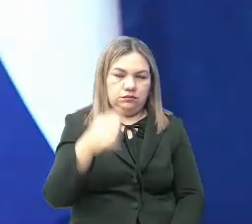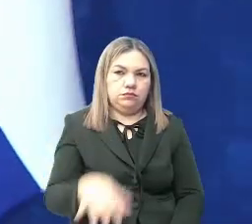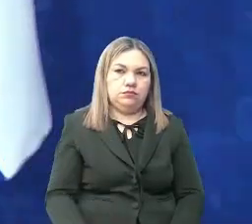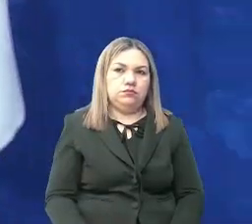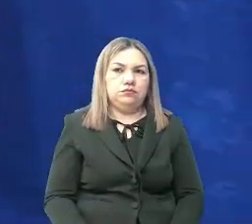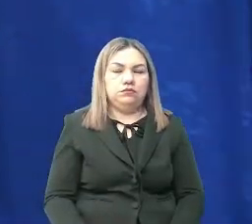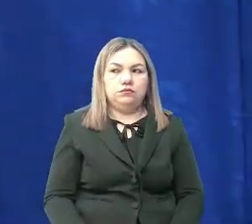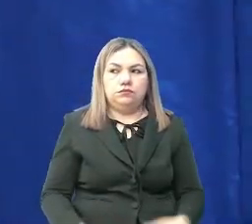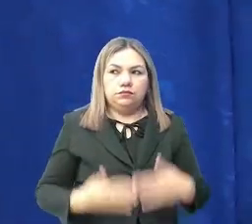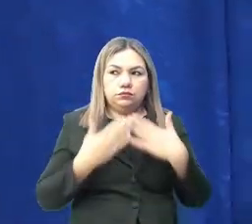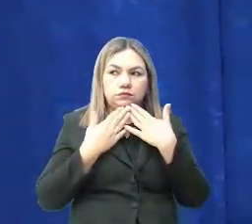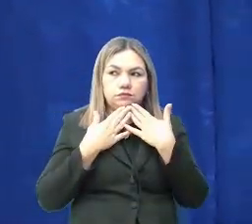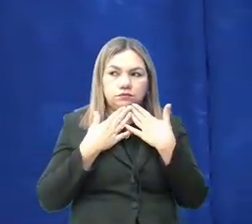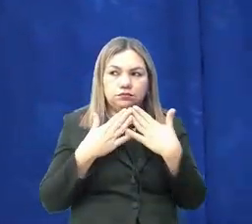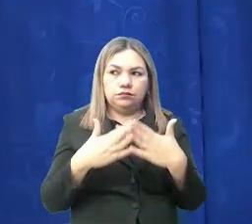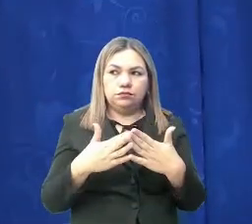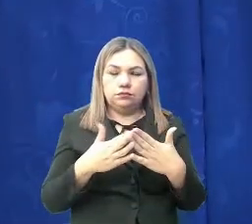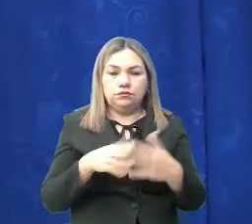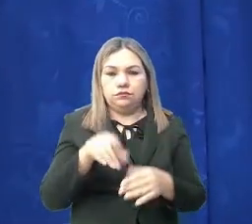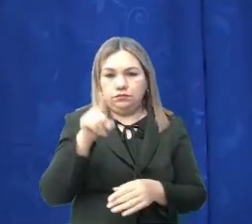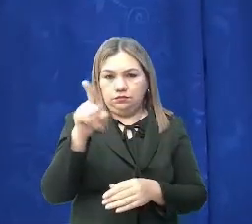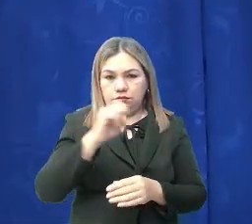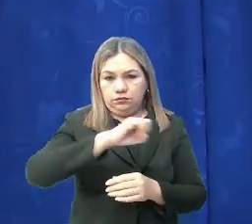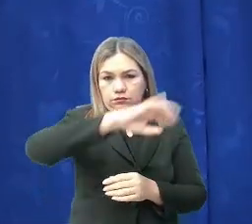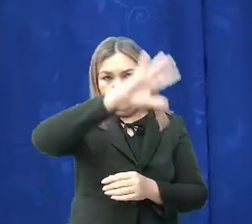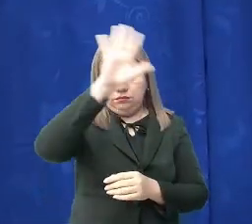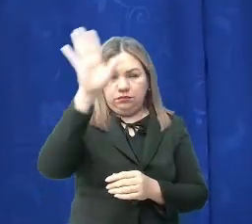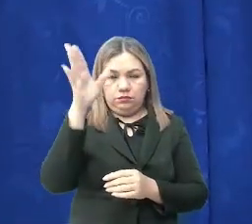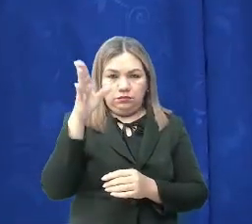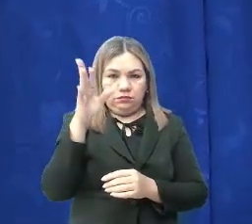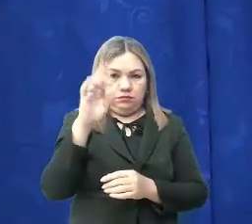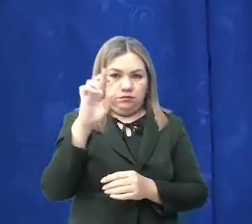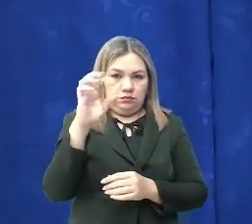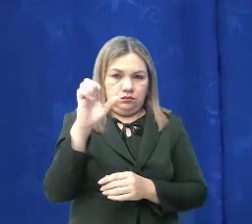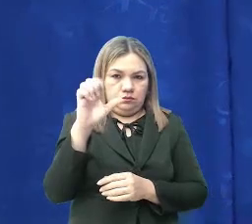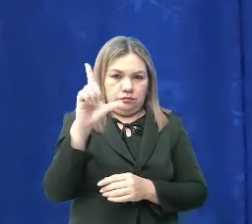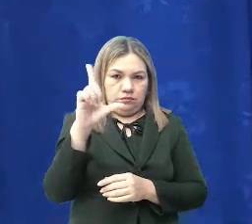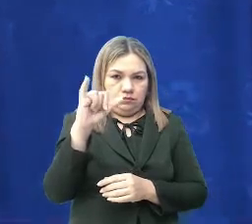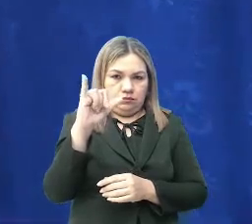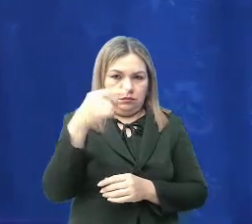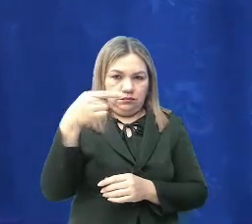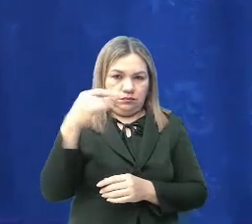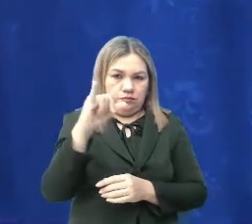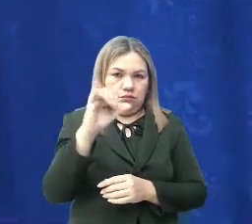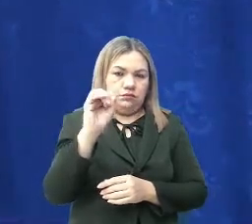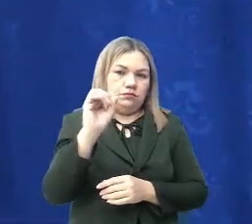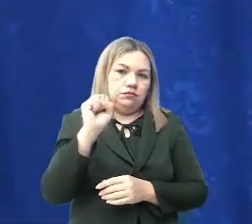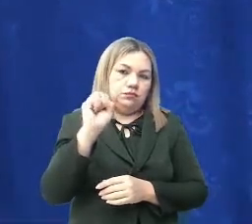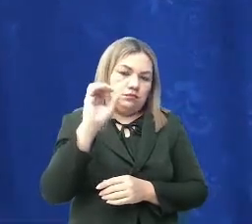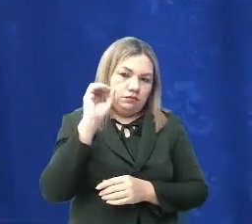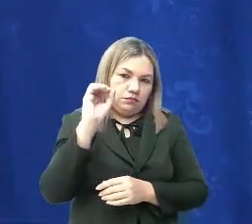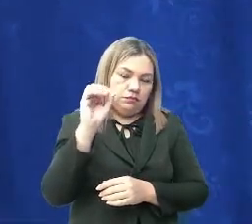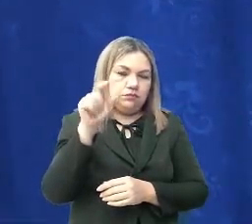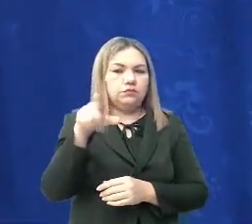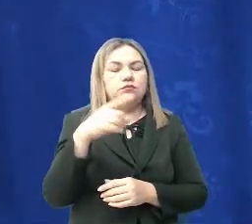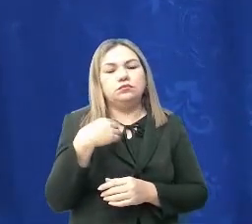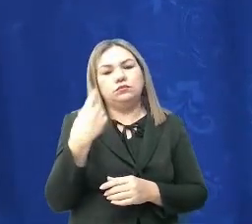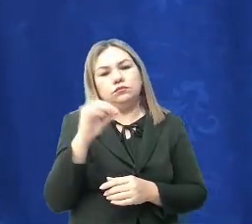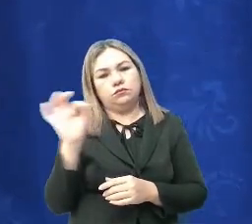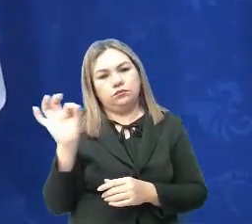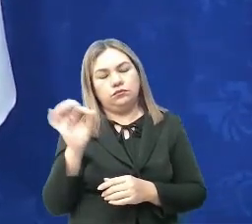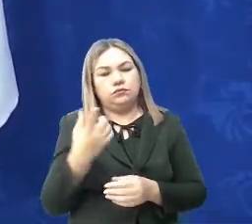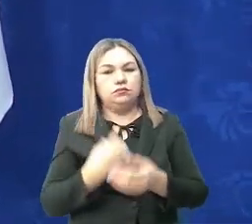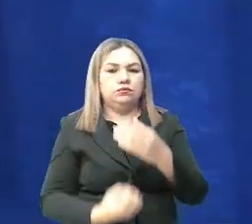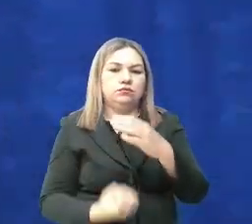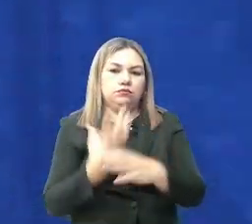Where are you going? To heavens that the religious has made up, the Pentecostal, or are you going to